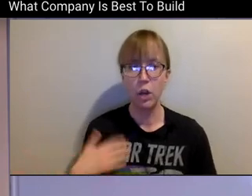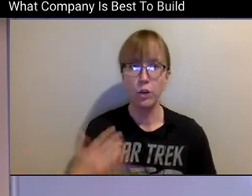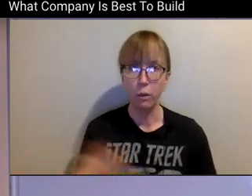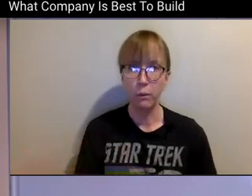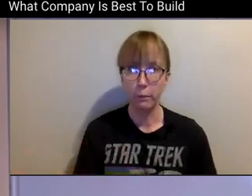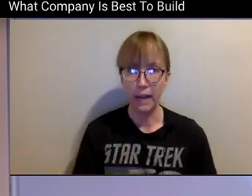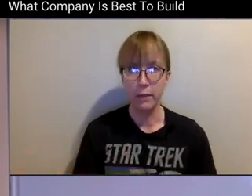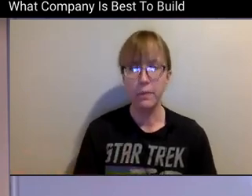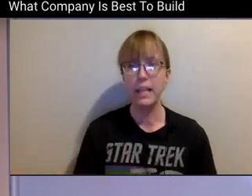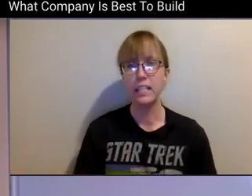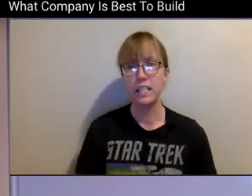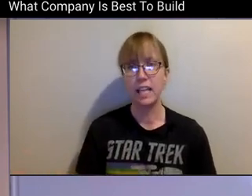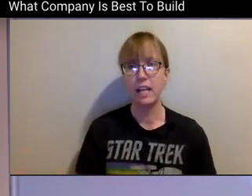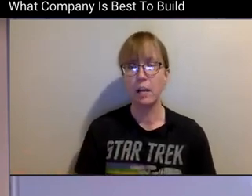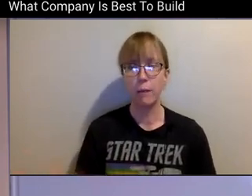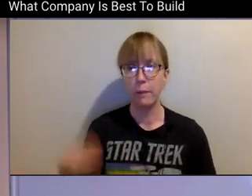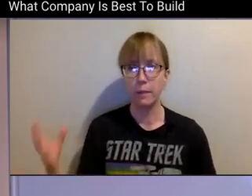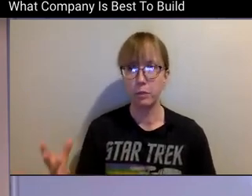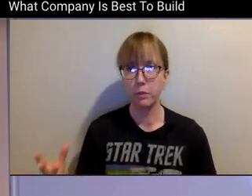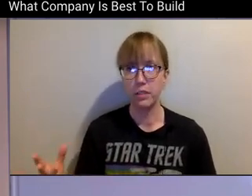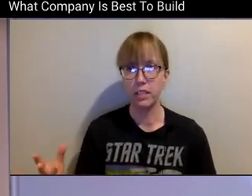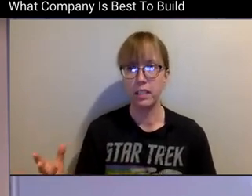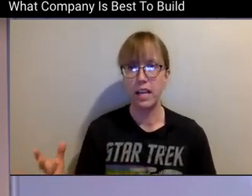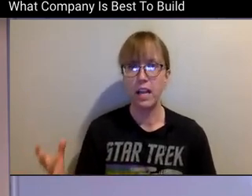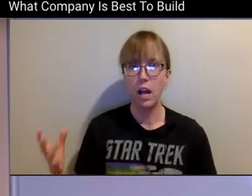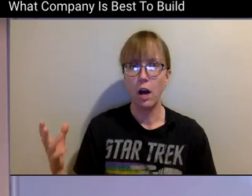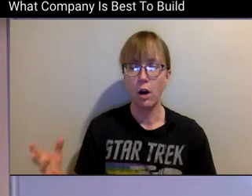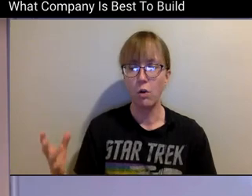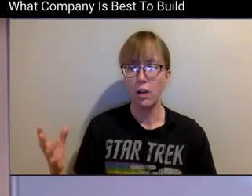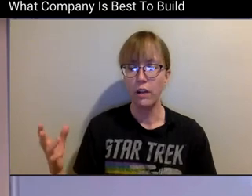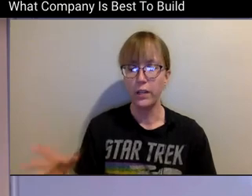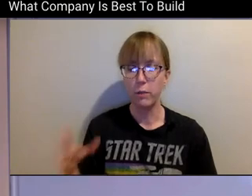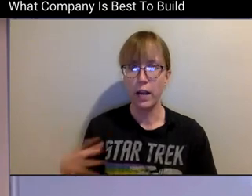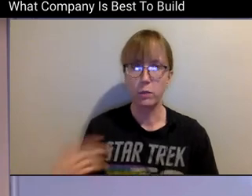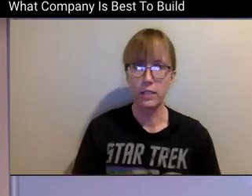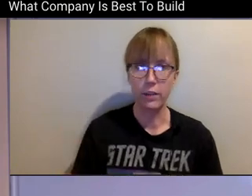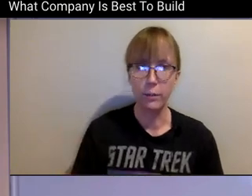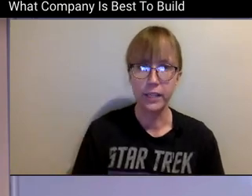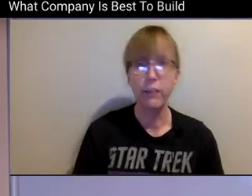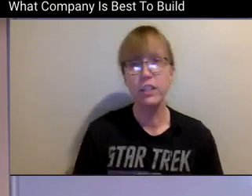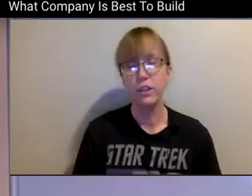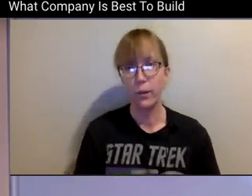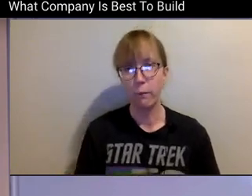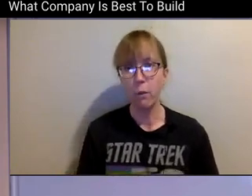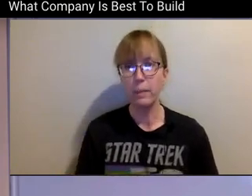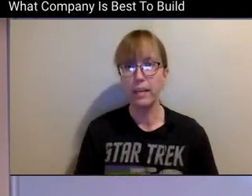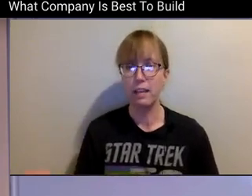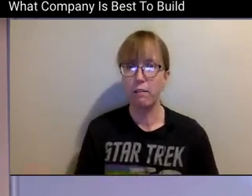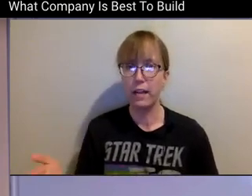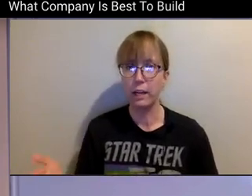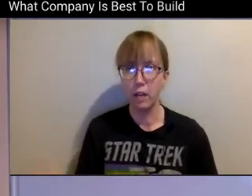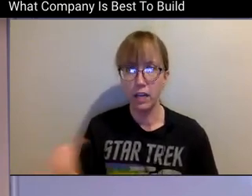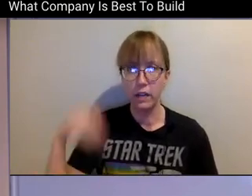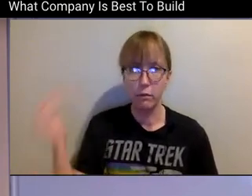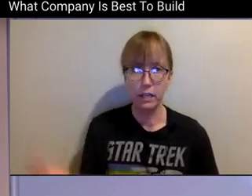store, no one would buy them. They like to say, MLM distributors like to say, oh, these products will sell themselves. No, they won't, because if